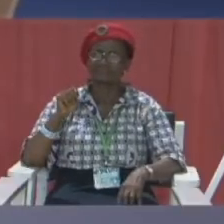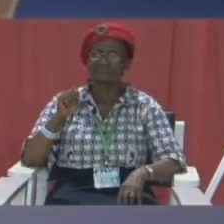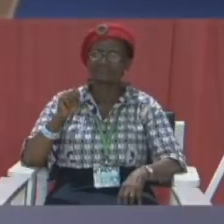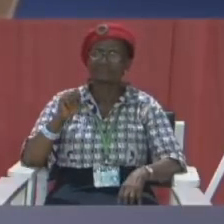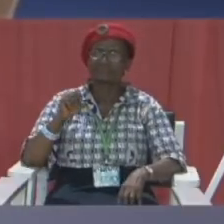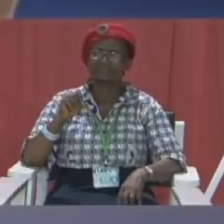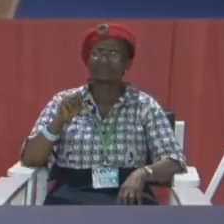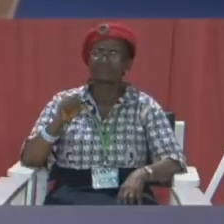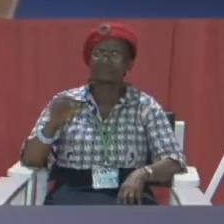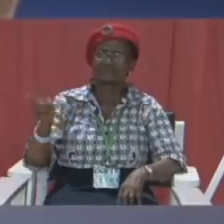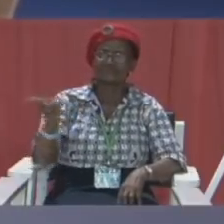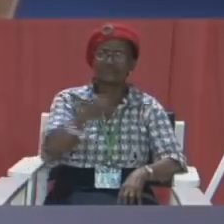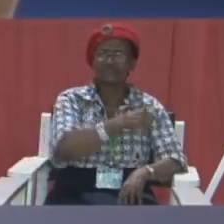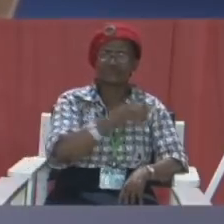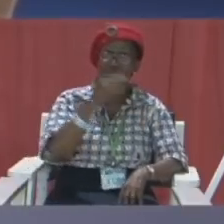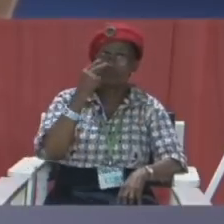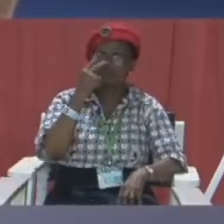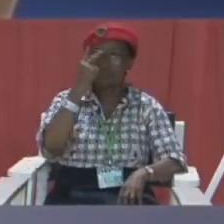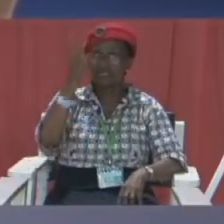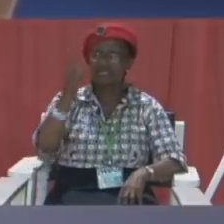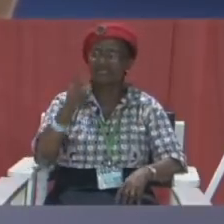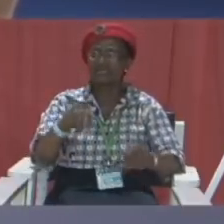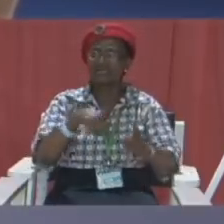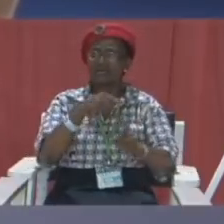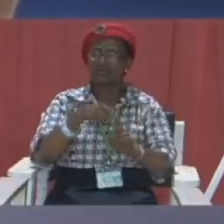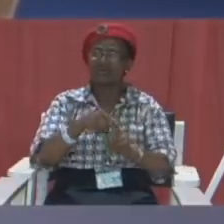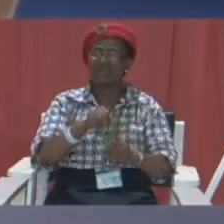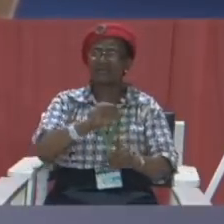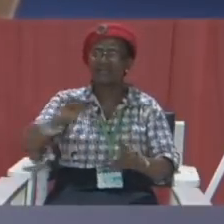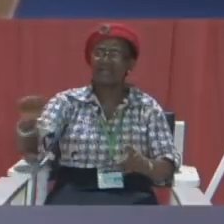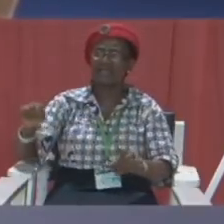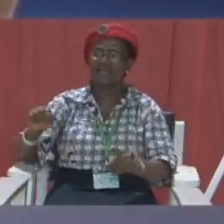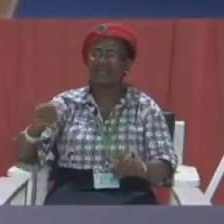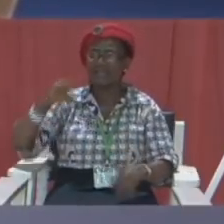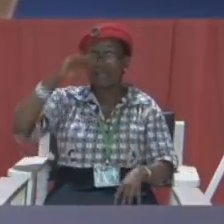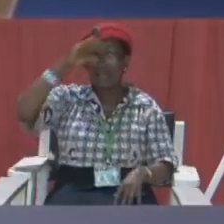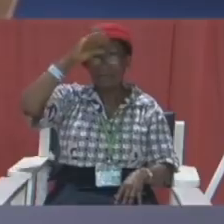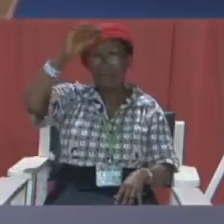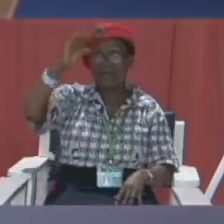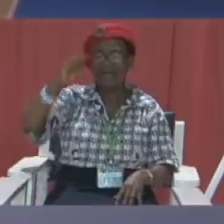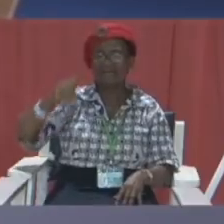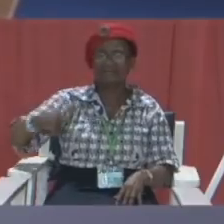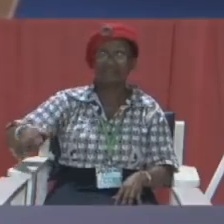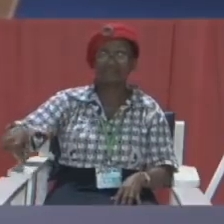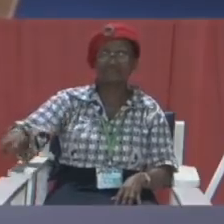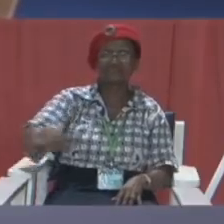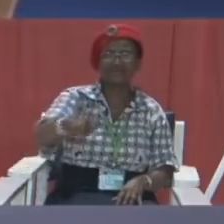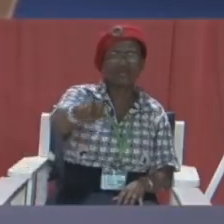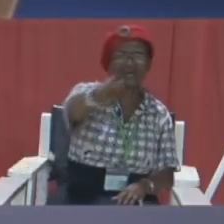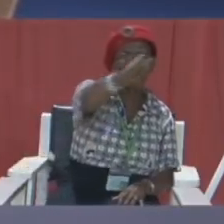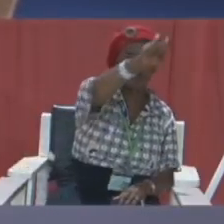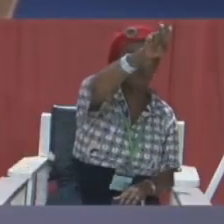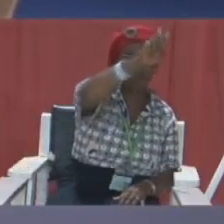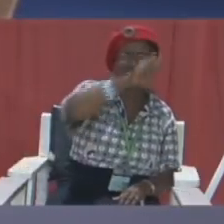You see, when a man goes on a journey, ti eniyan ba rinrin ajo,